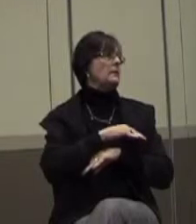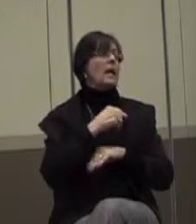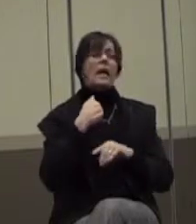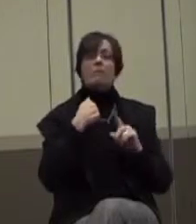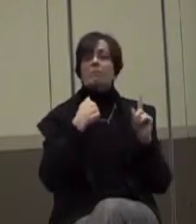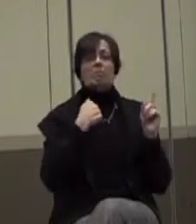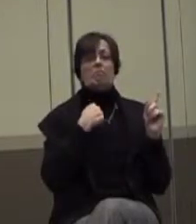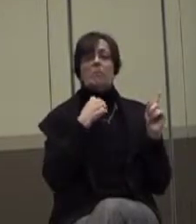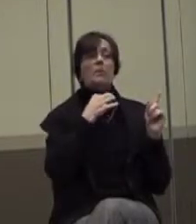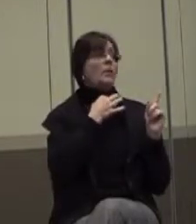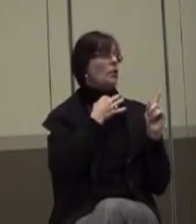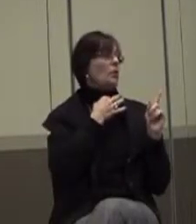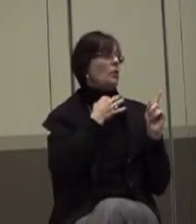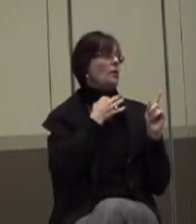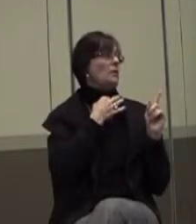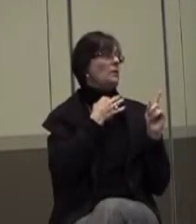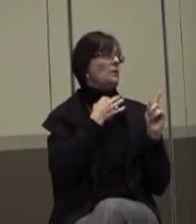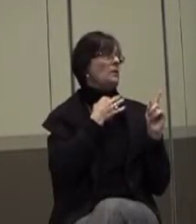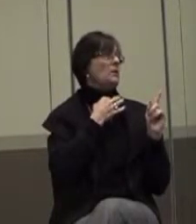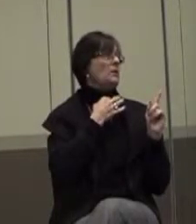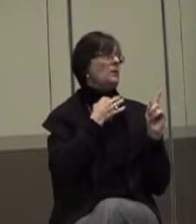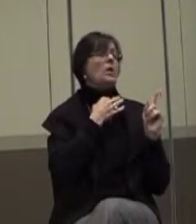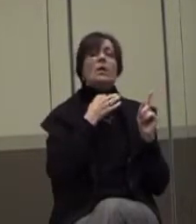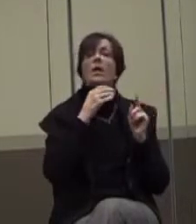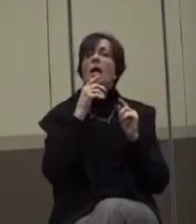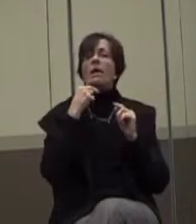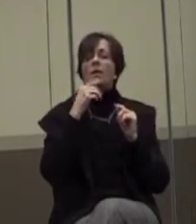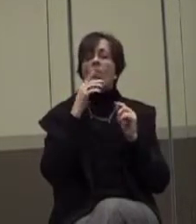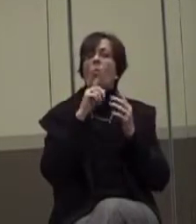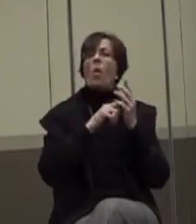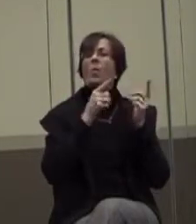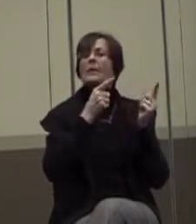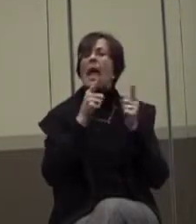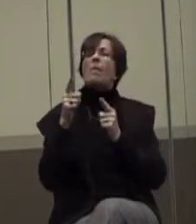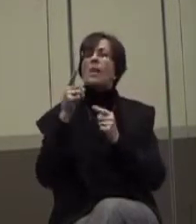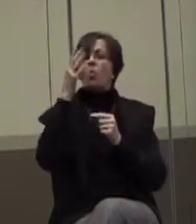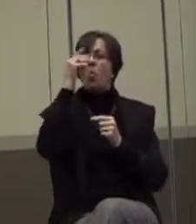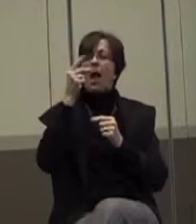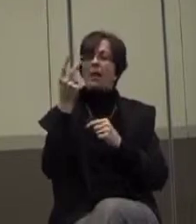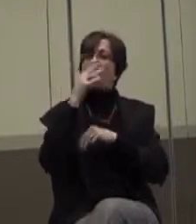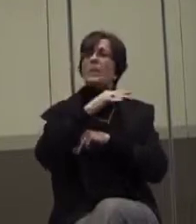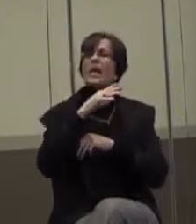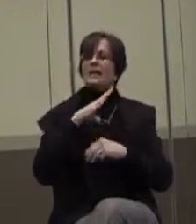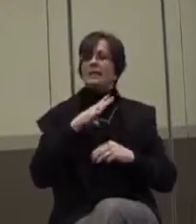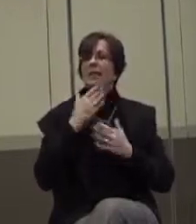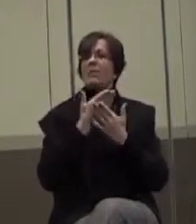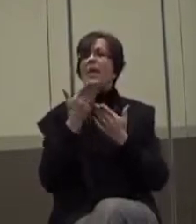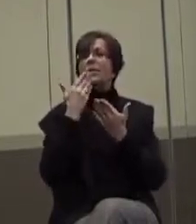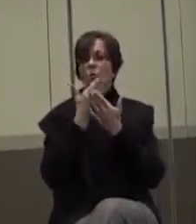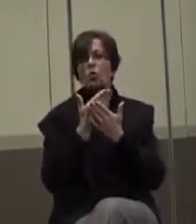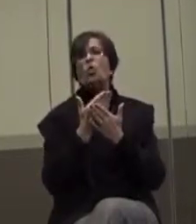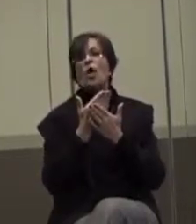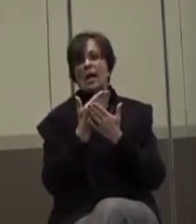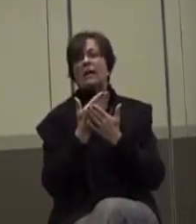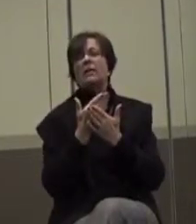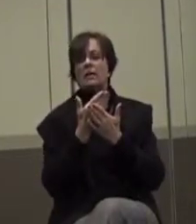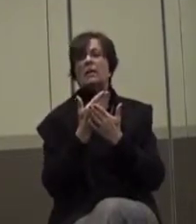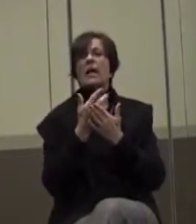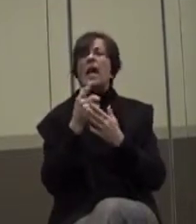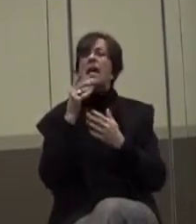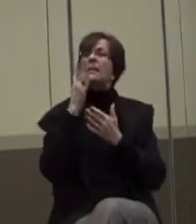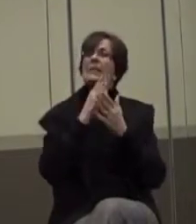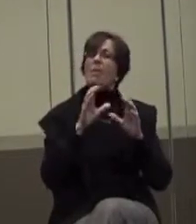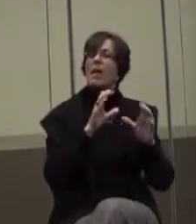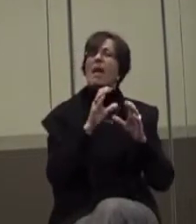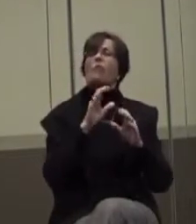be curious to see what the MC was to those days. What was going on there? What made things work? Yeah. And you oftentimes want to see that. And some